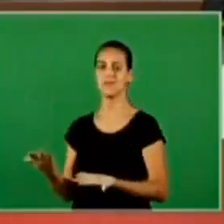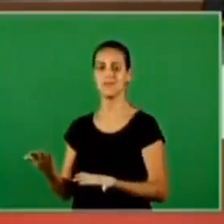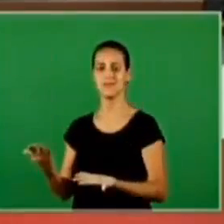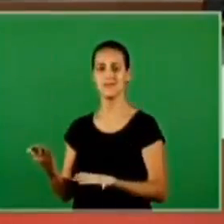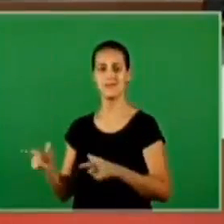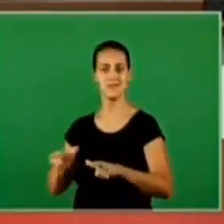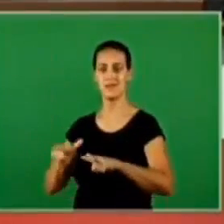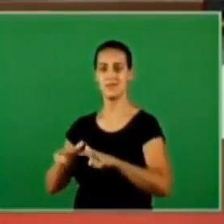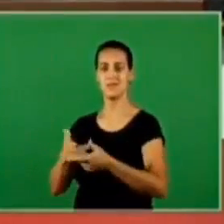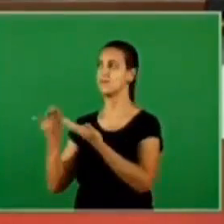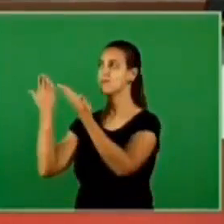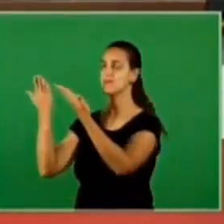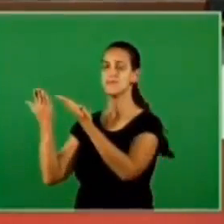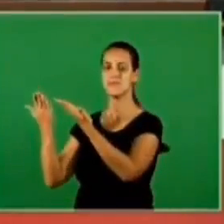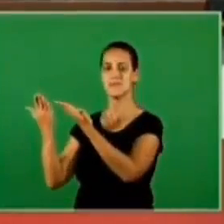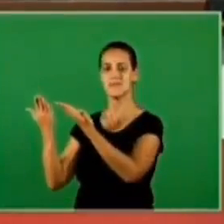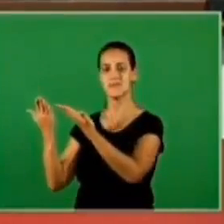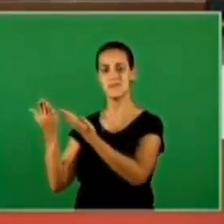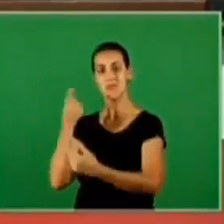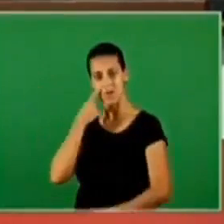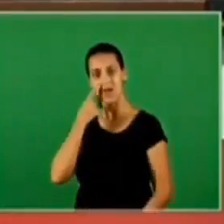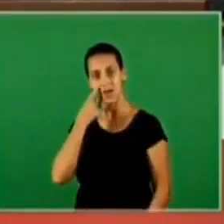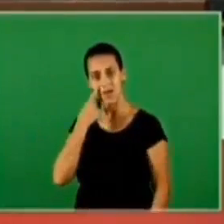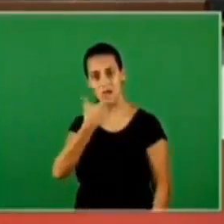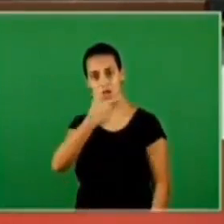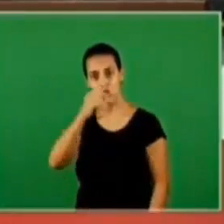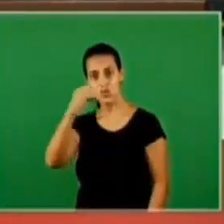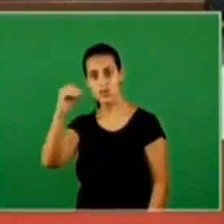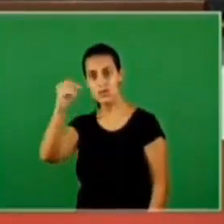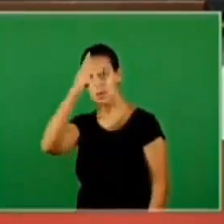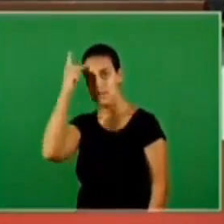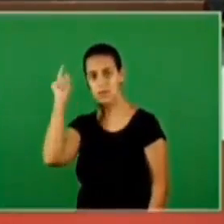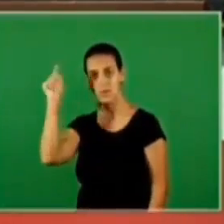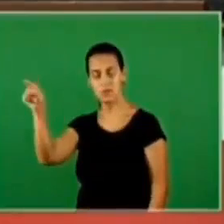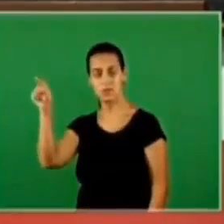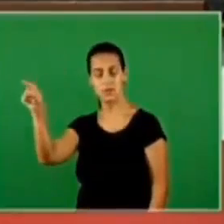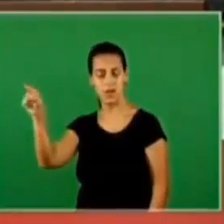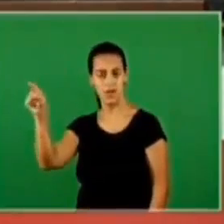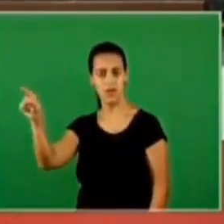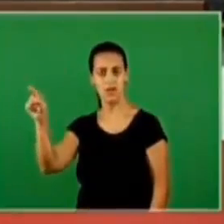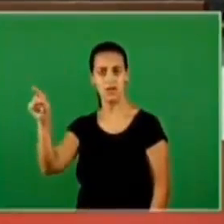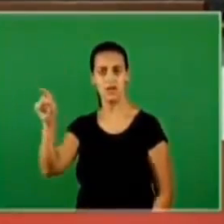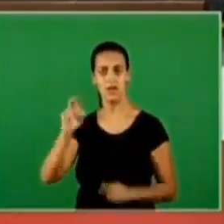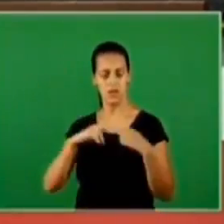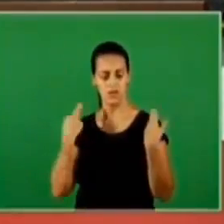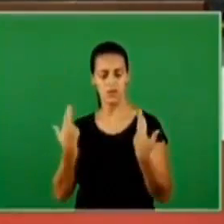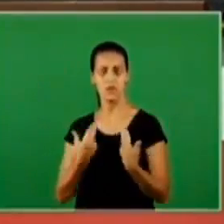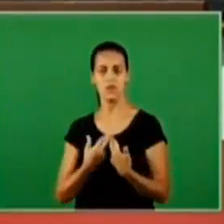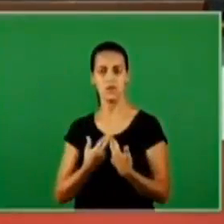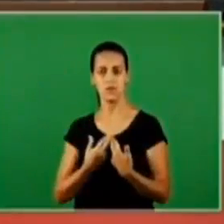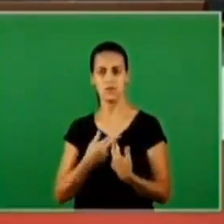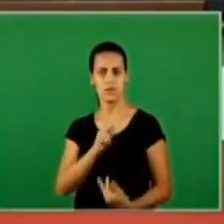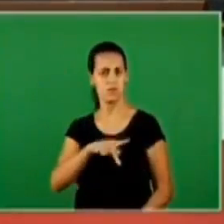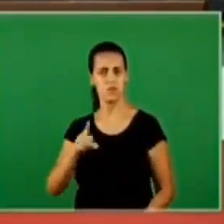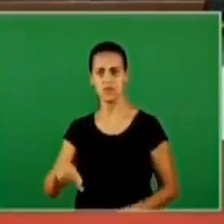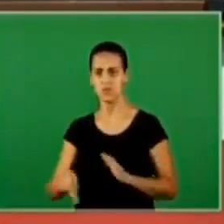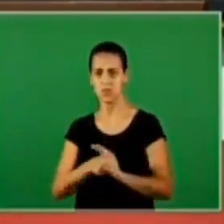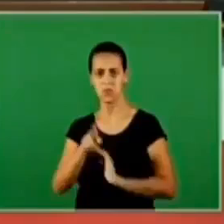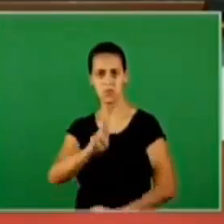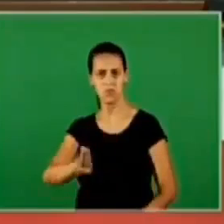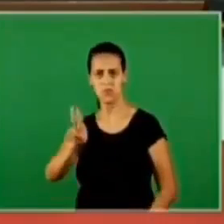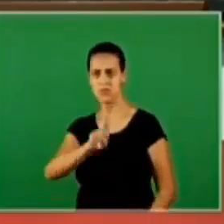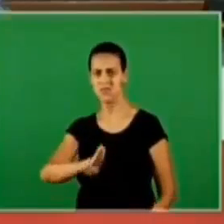life to the service of the Lord. We have we had a meeting of 200 brethren there, professors of